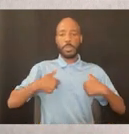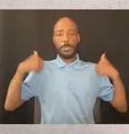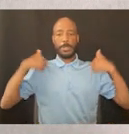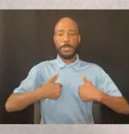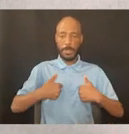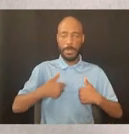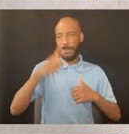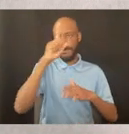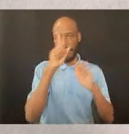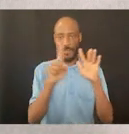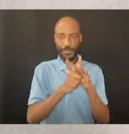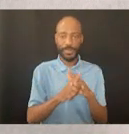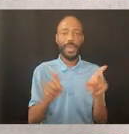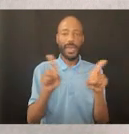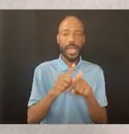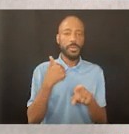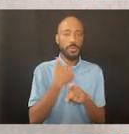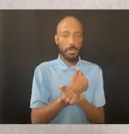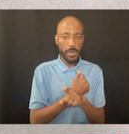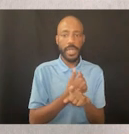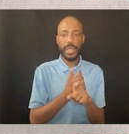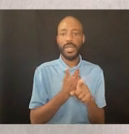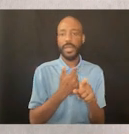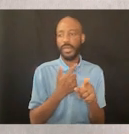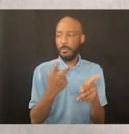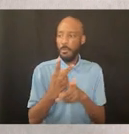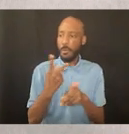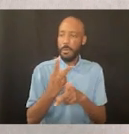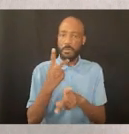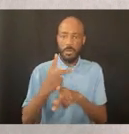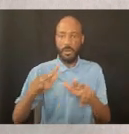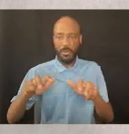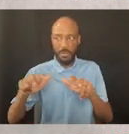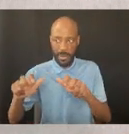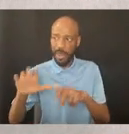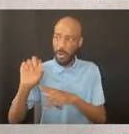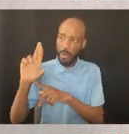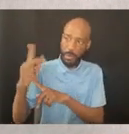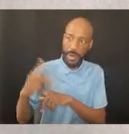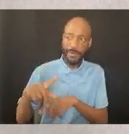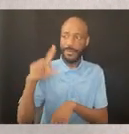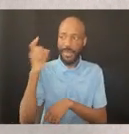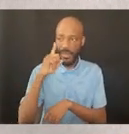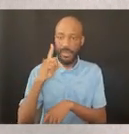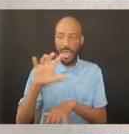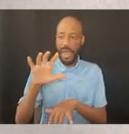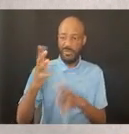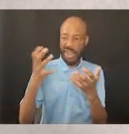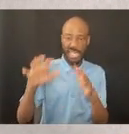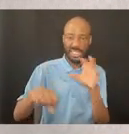international corporations, etc., get more and more greedy for profit and land, that